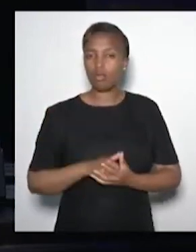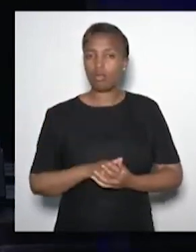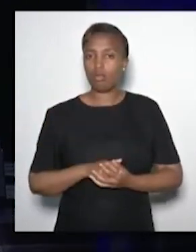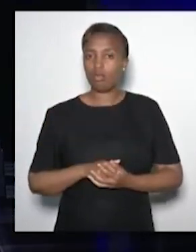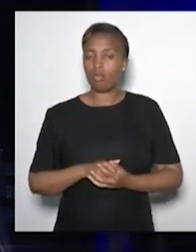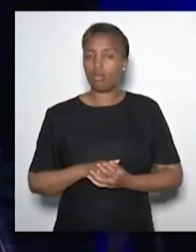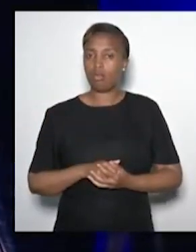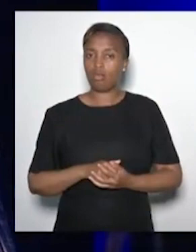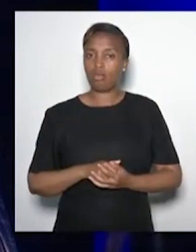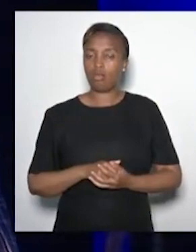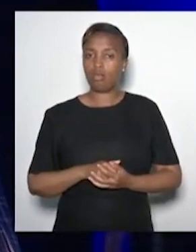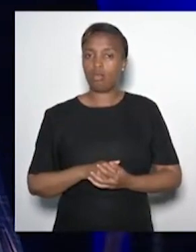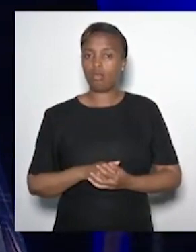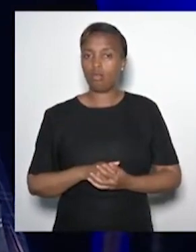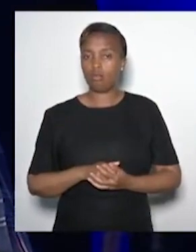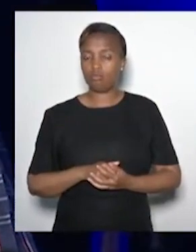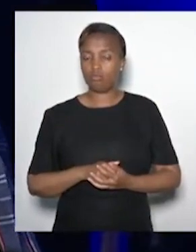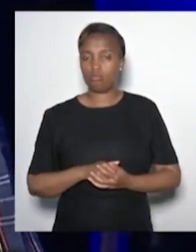under